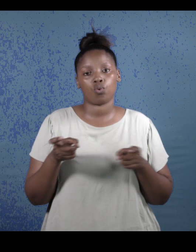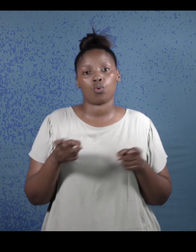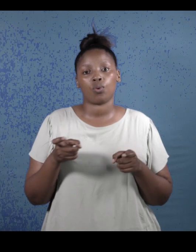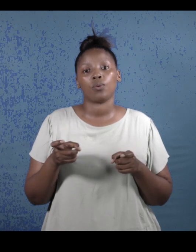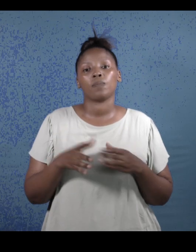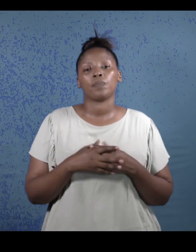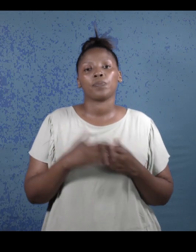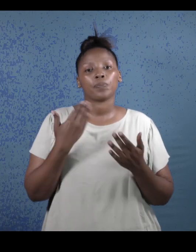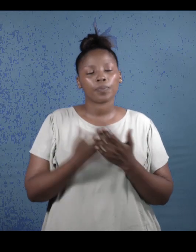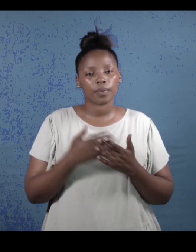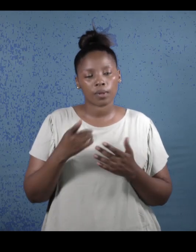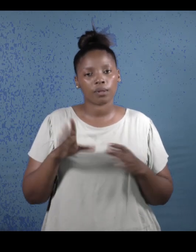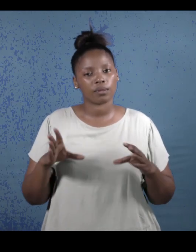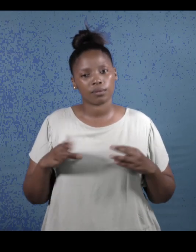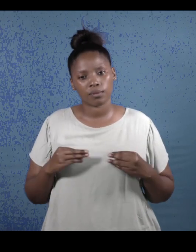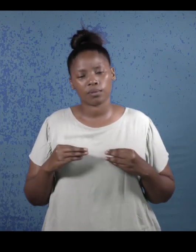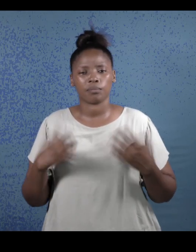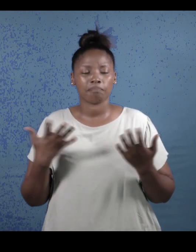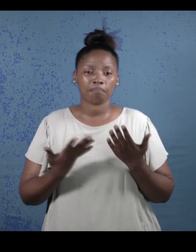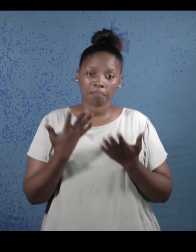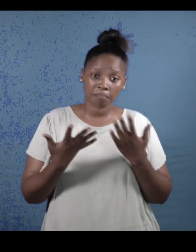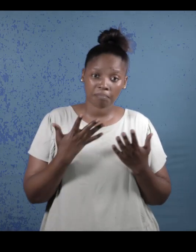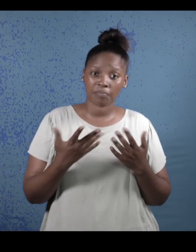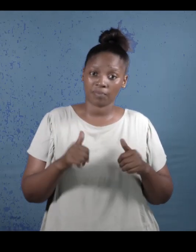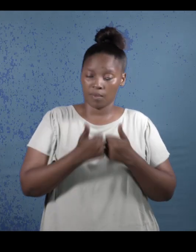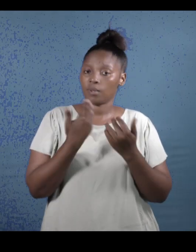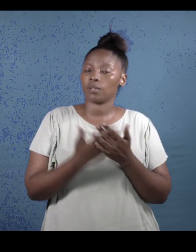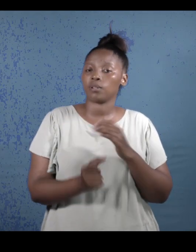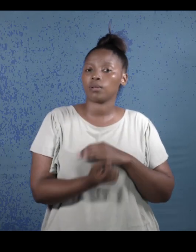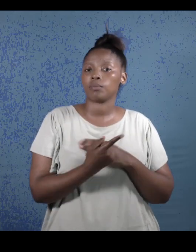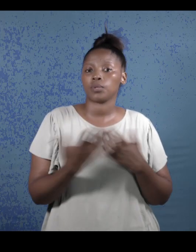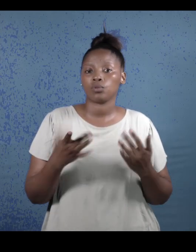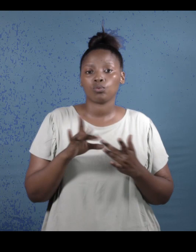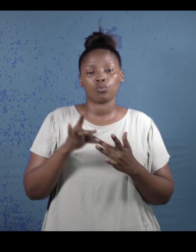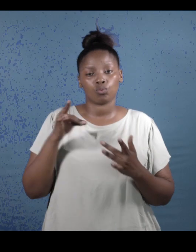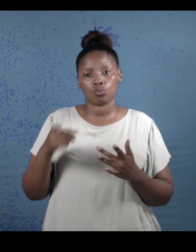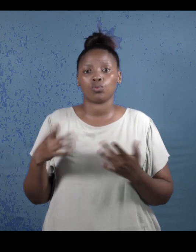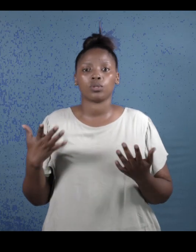can also accept that the risk could happen and choose not to act at all.